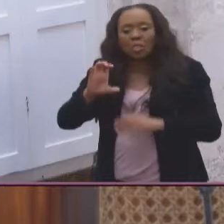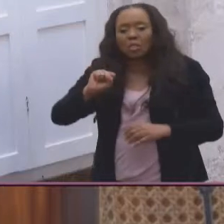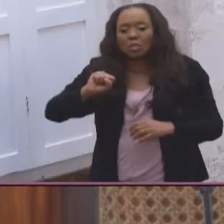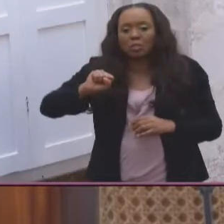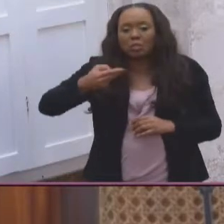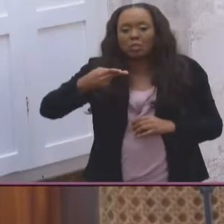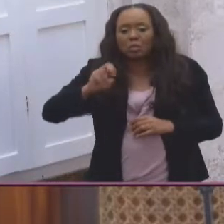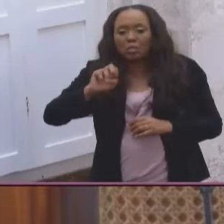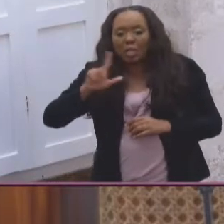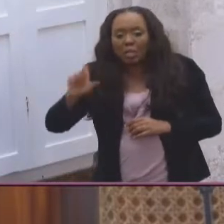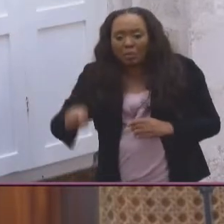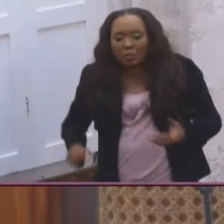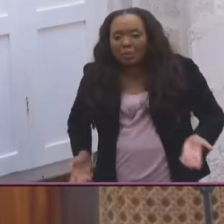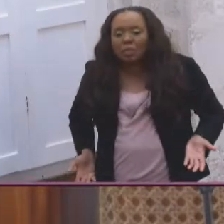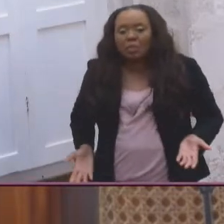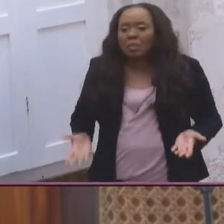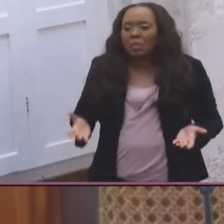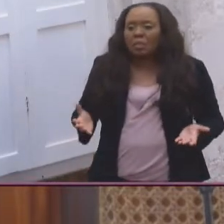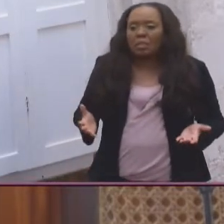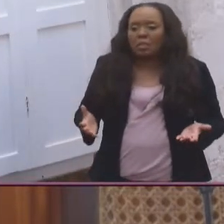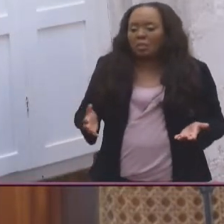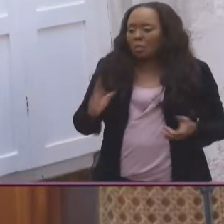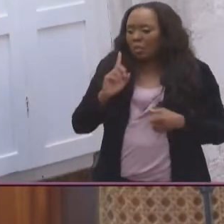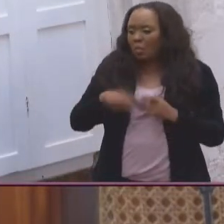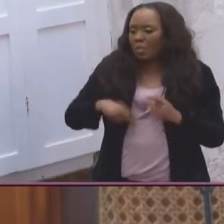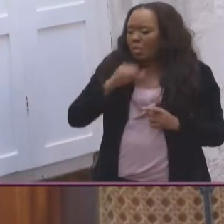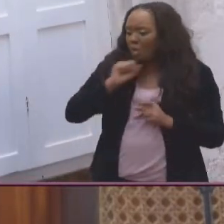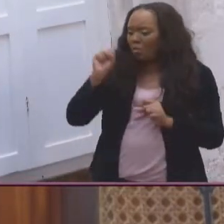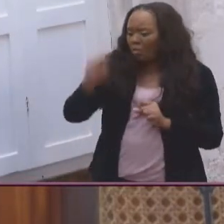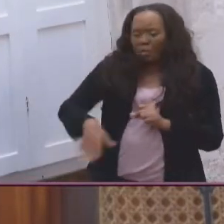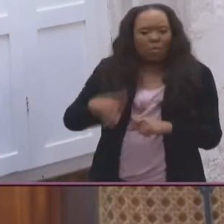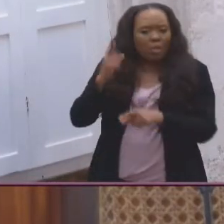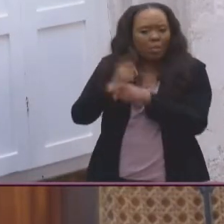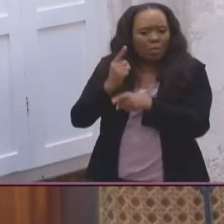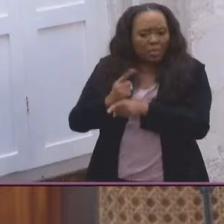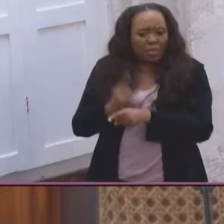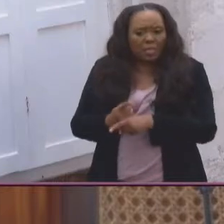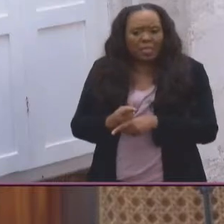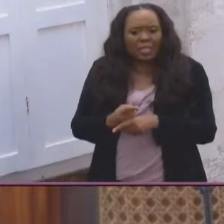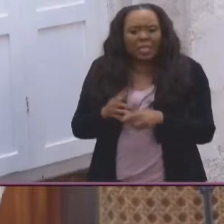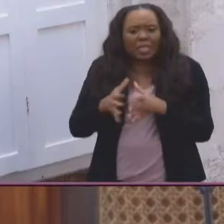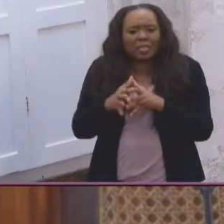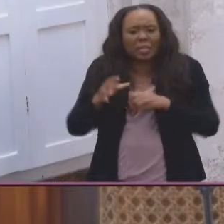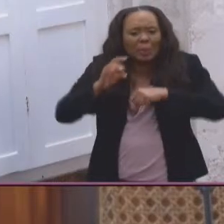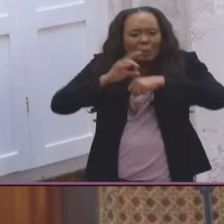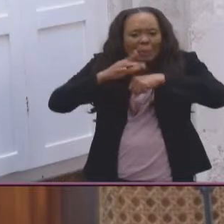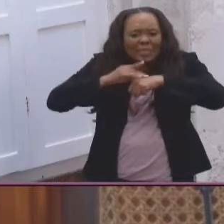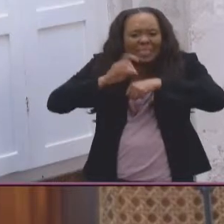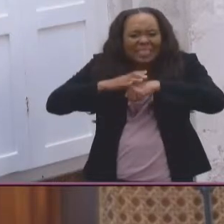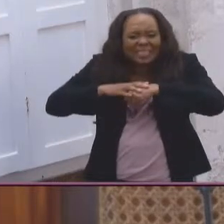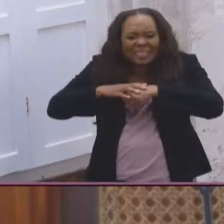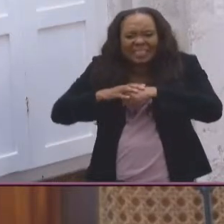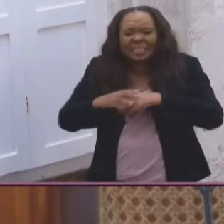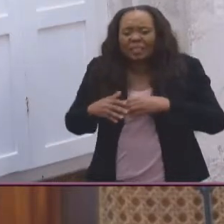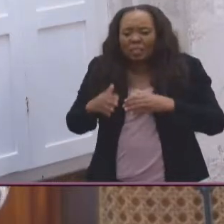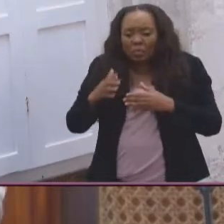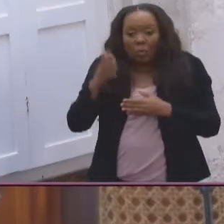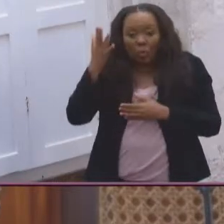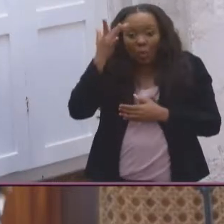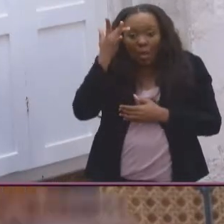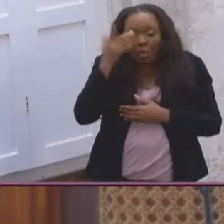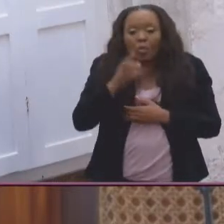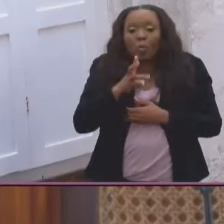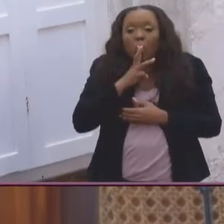help to breed mosquitoes. They help to breed mosquitoes because the shells, the water gets into the